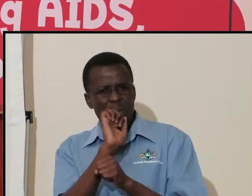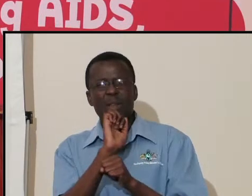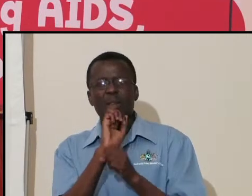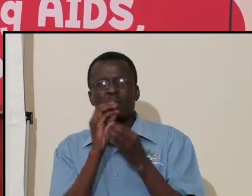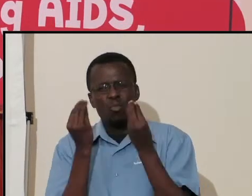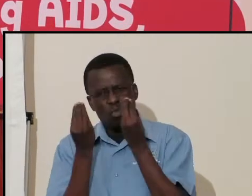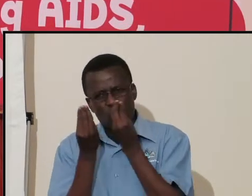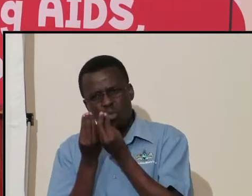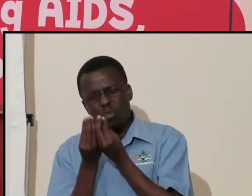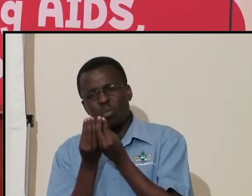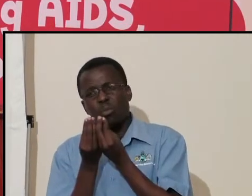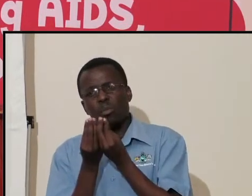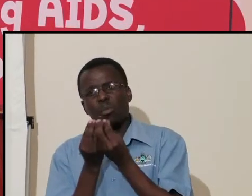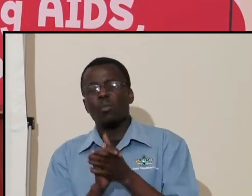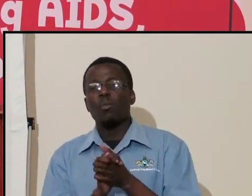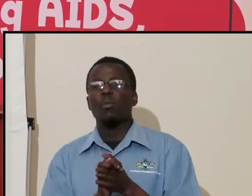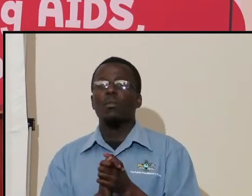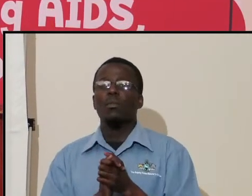together.